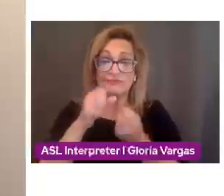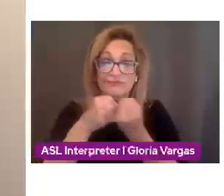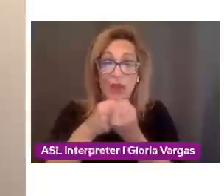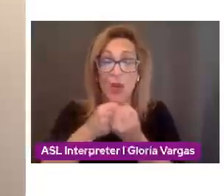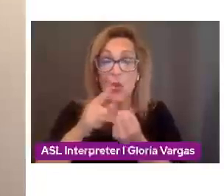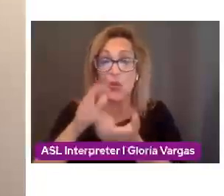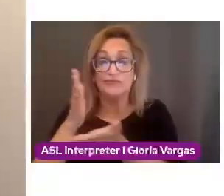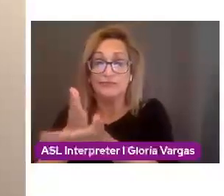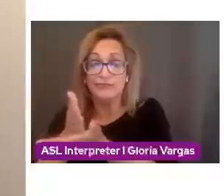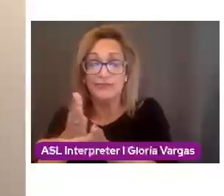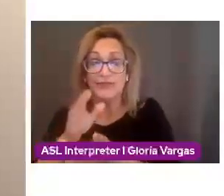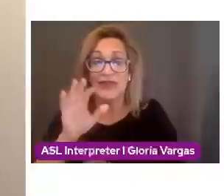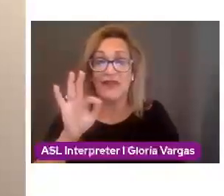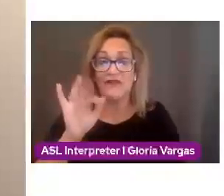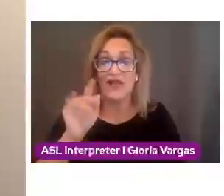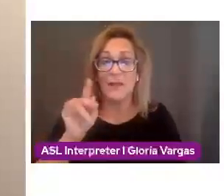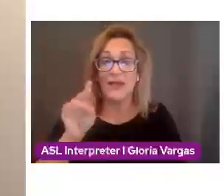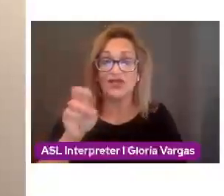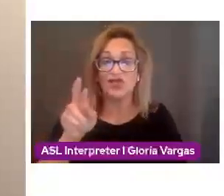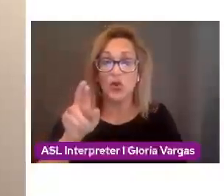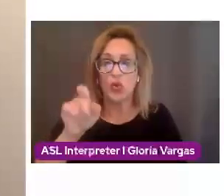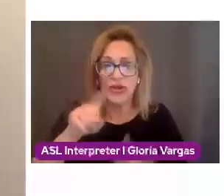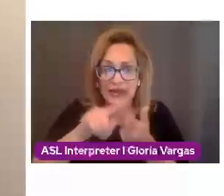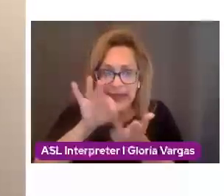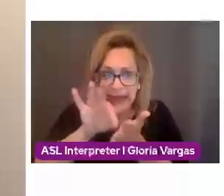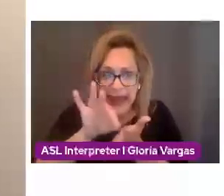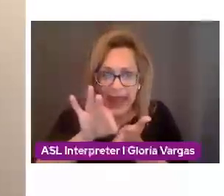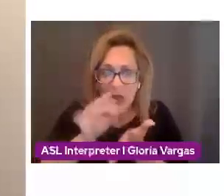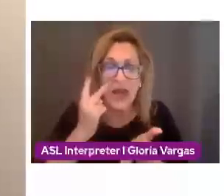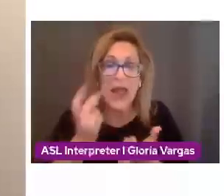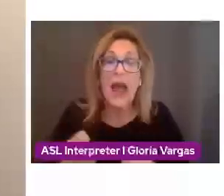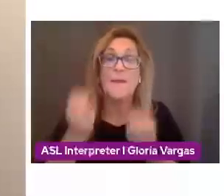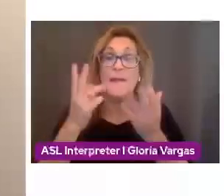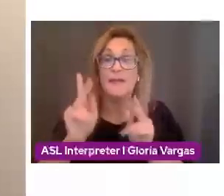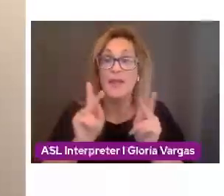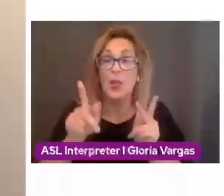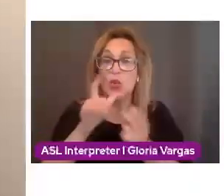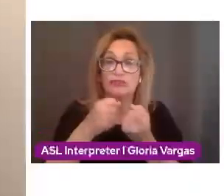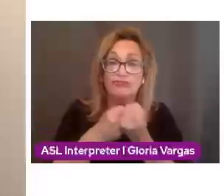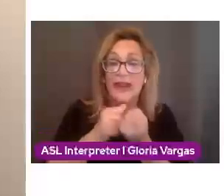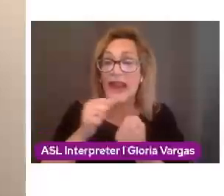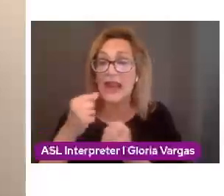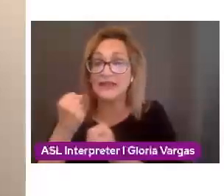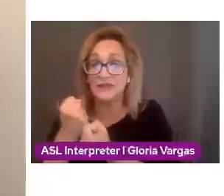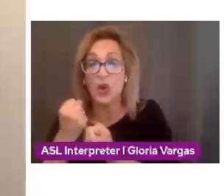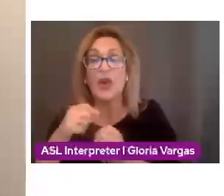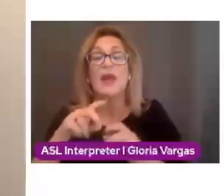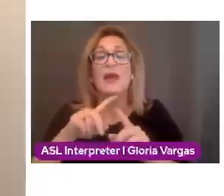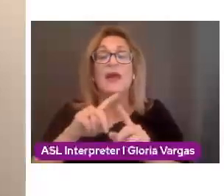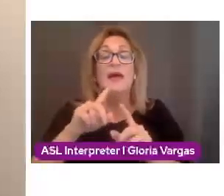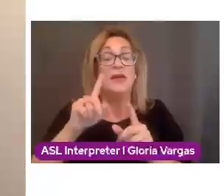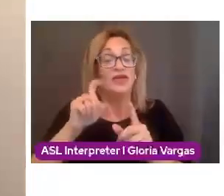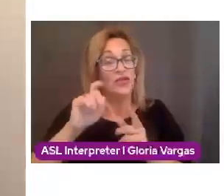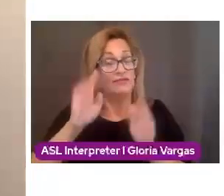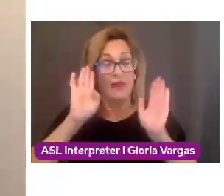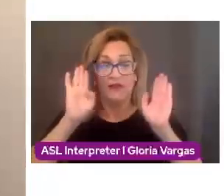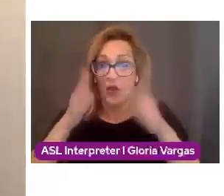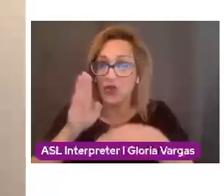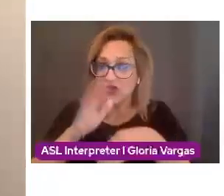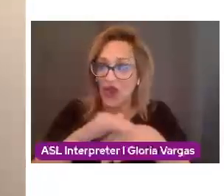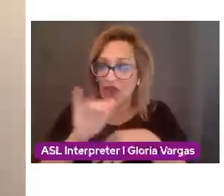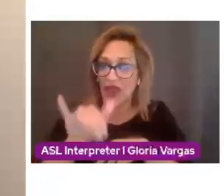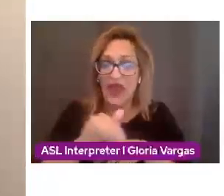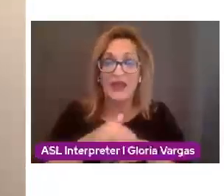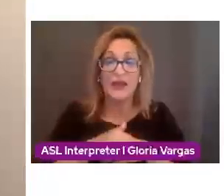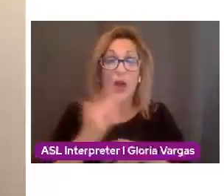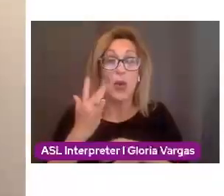filibuster. And we need to have that whip count updated and needs to be up and center, because while we can elect